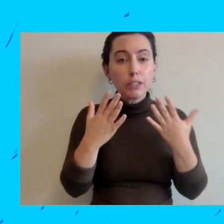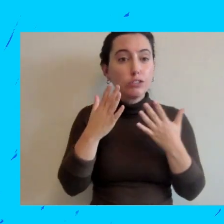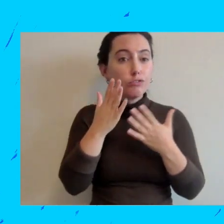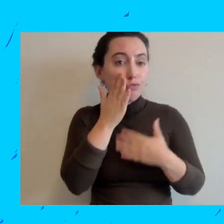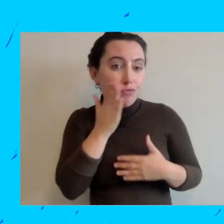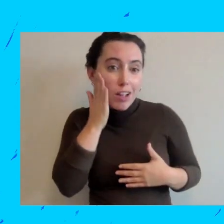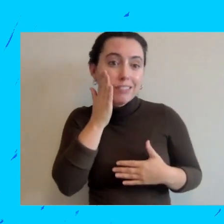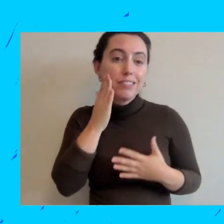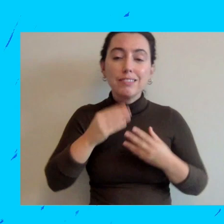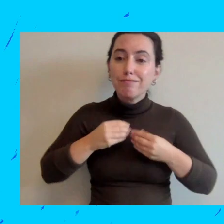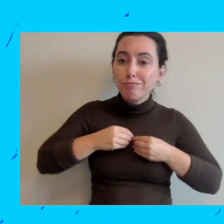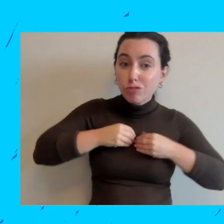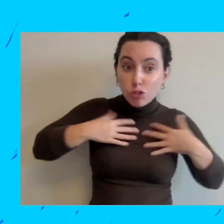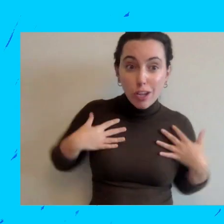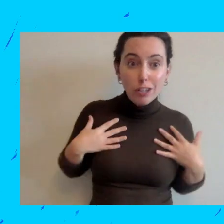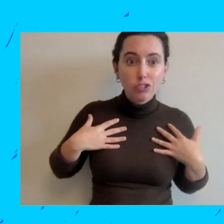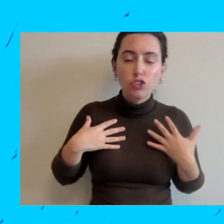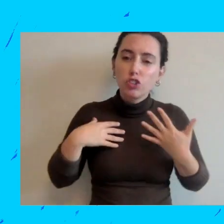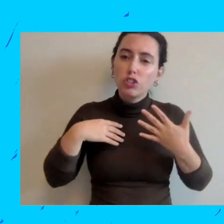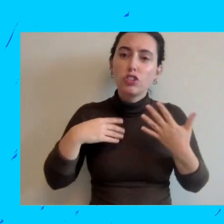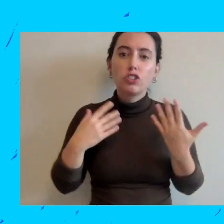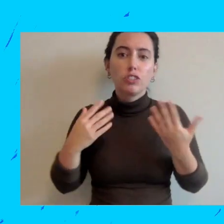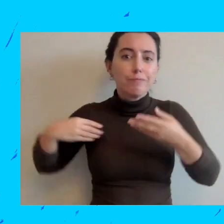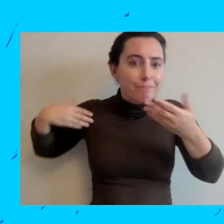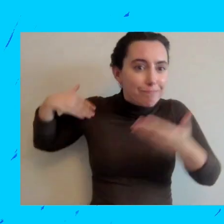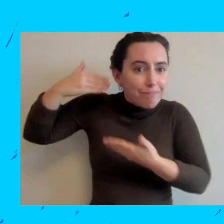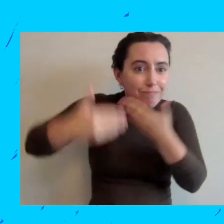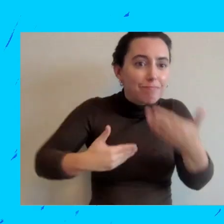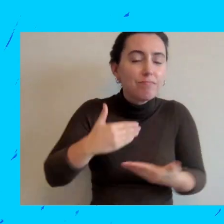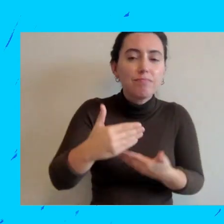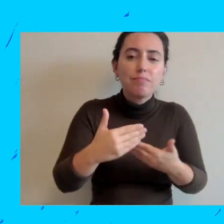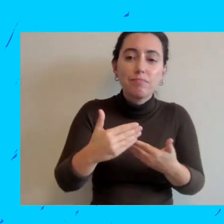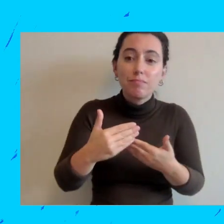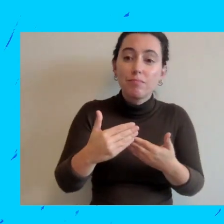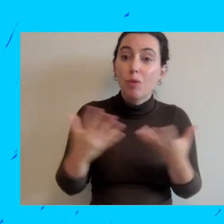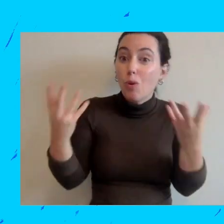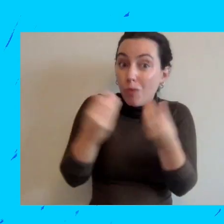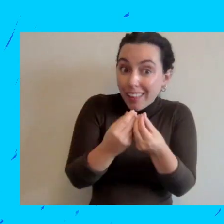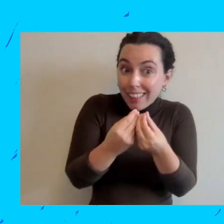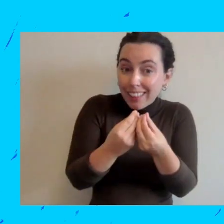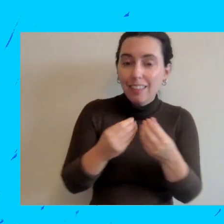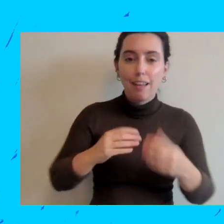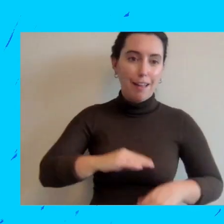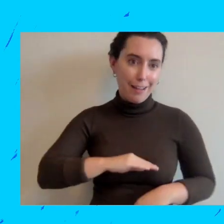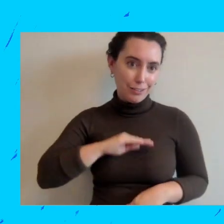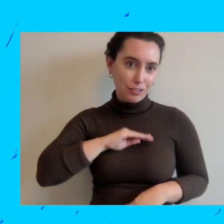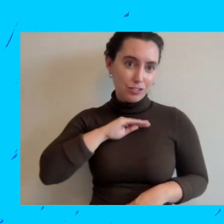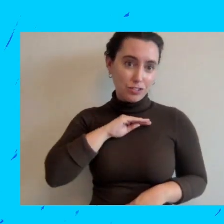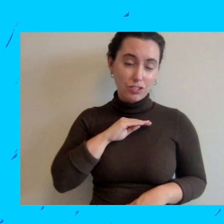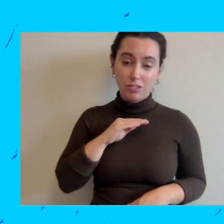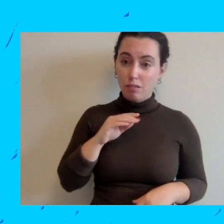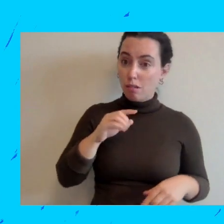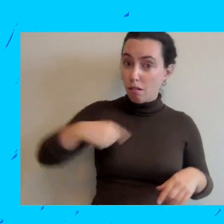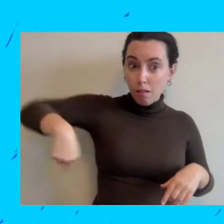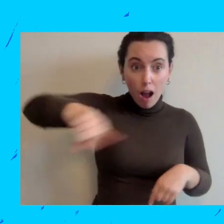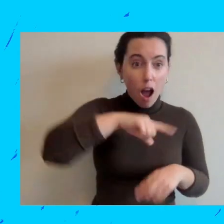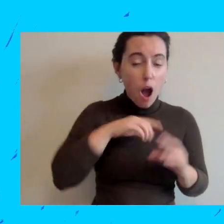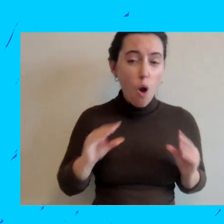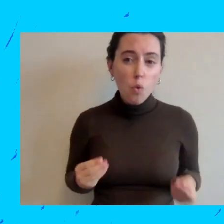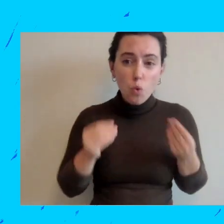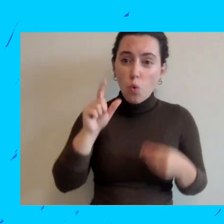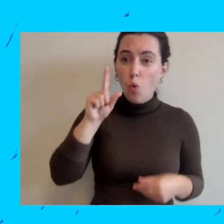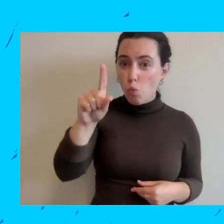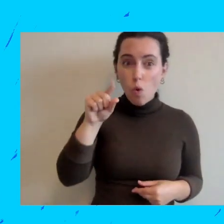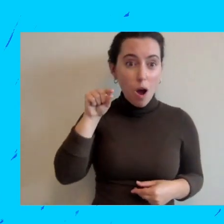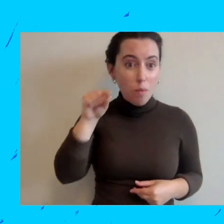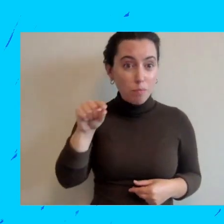ethnicity, and it is, but it's also about age. Not only are we the 1.8 billion strong young generation,